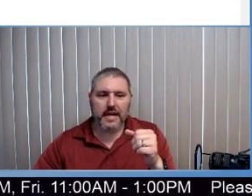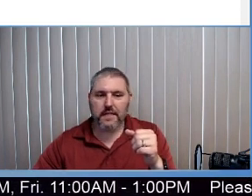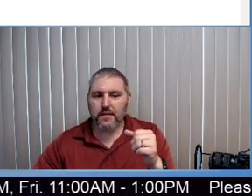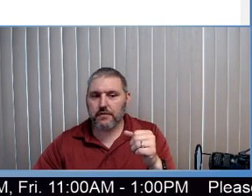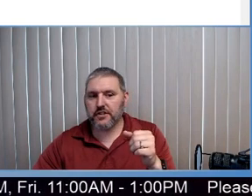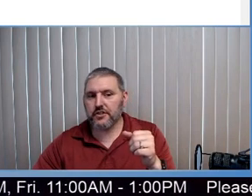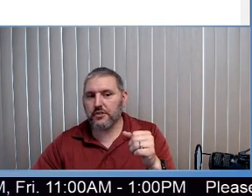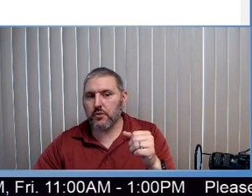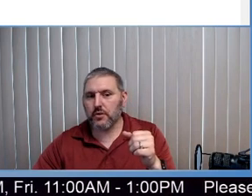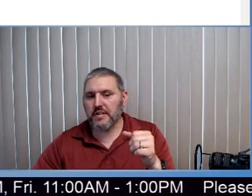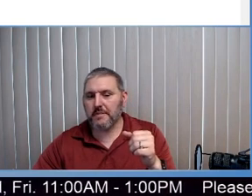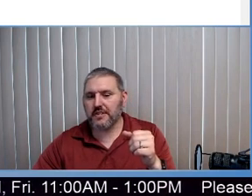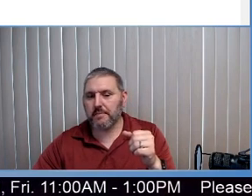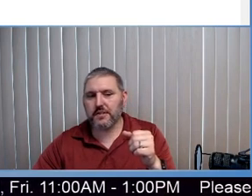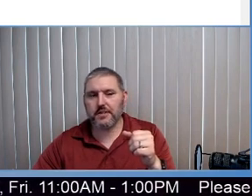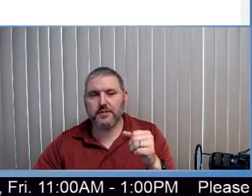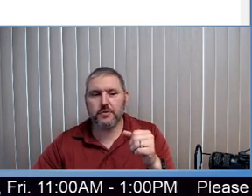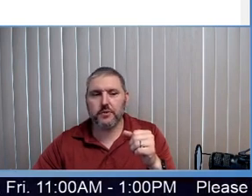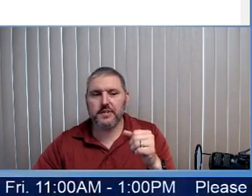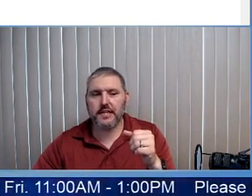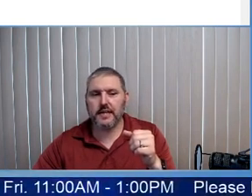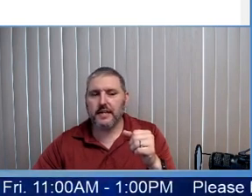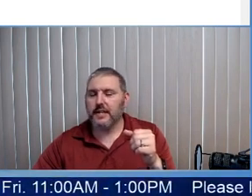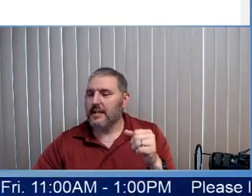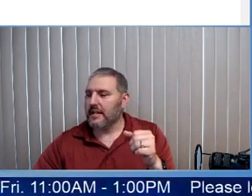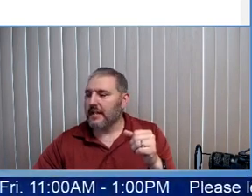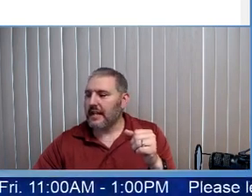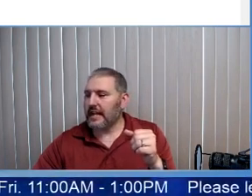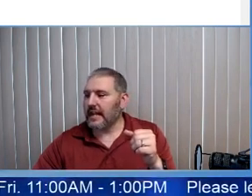Oh man, Thurston Jewelers, they must have put the jewels